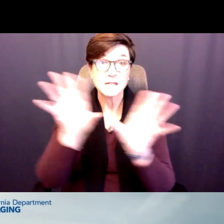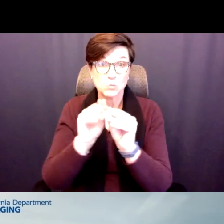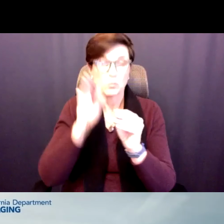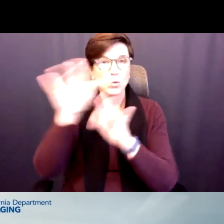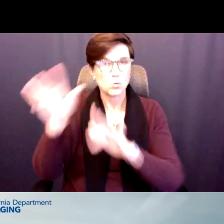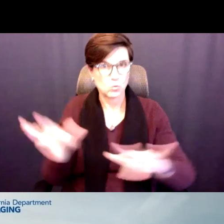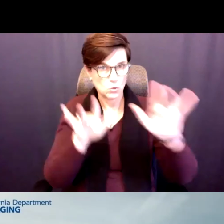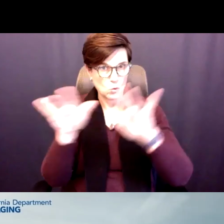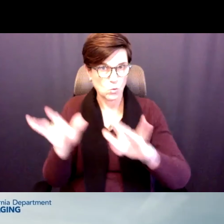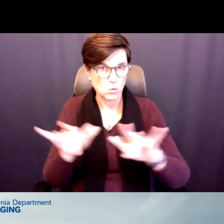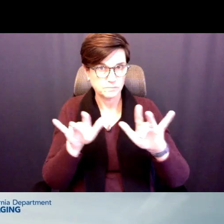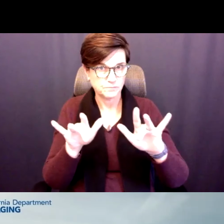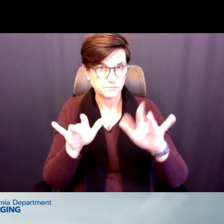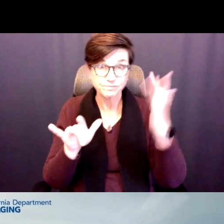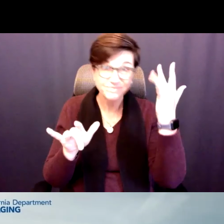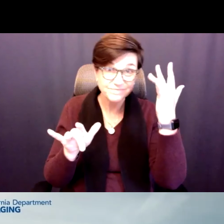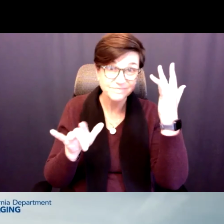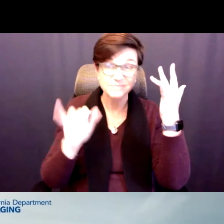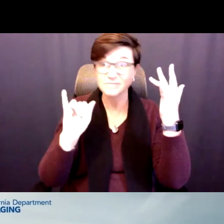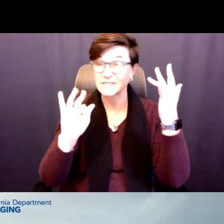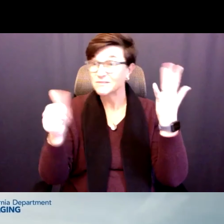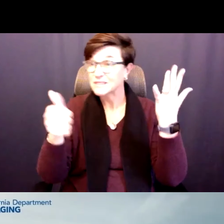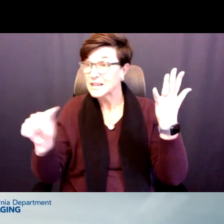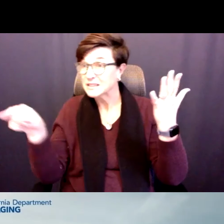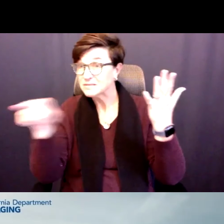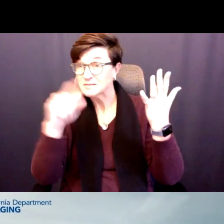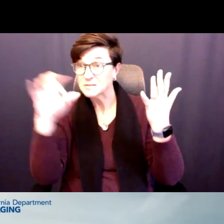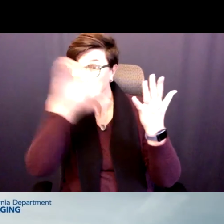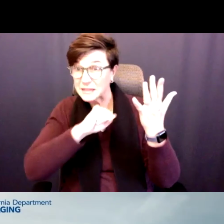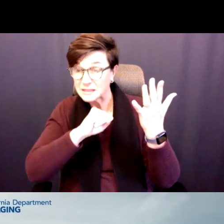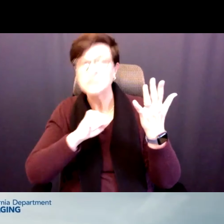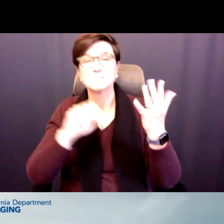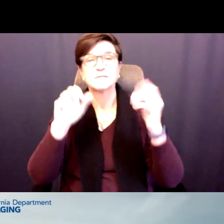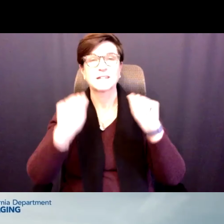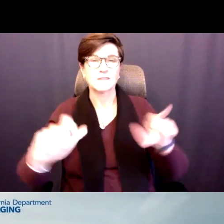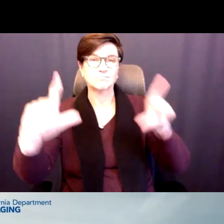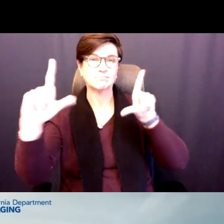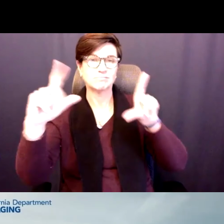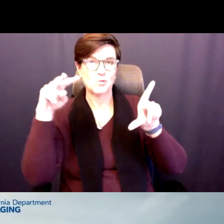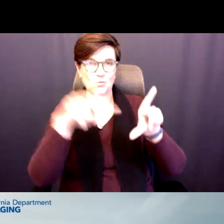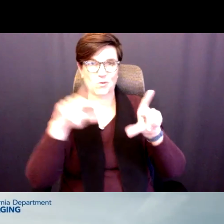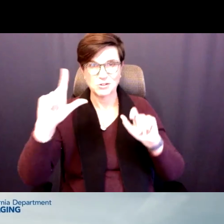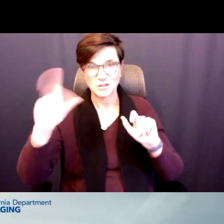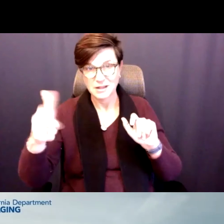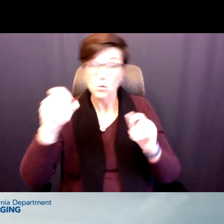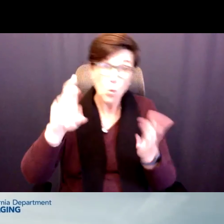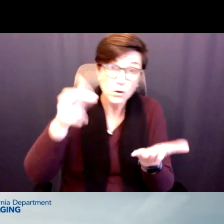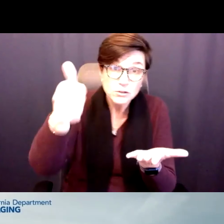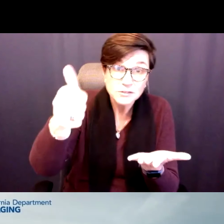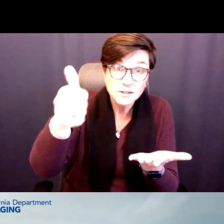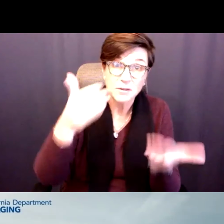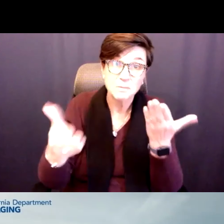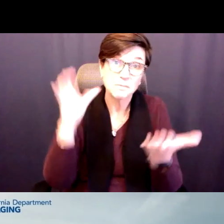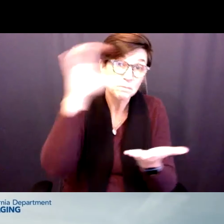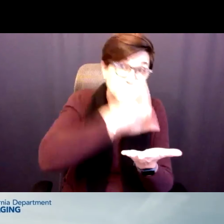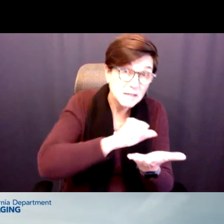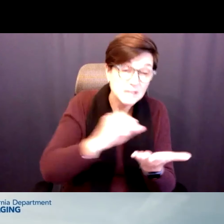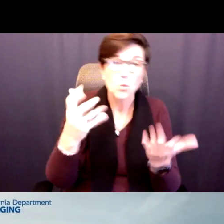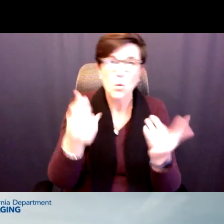folks who did not make it to today's session can have access to it, or if you'd like to revisit it. We'll be posting